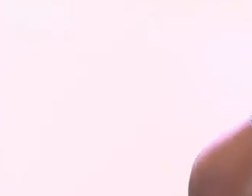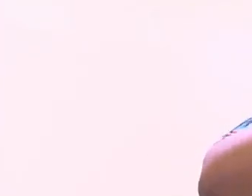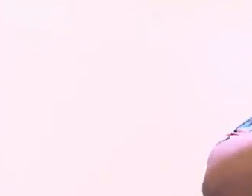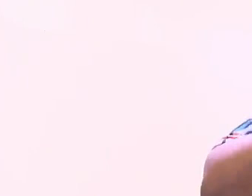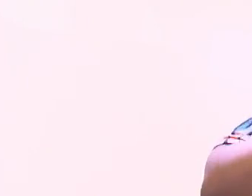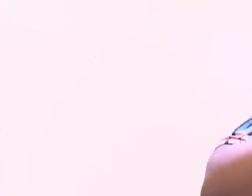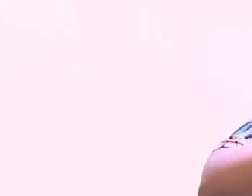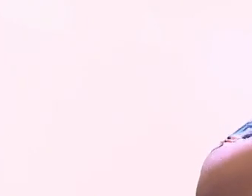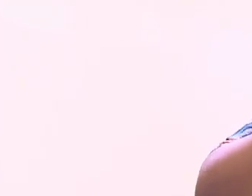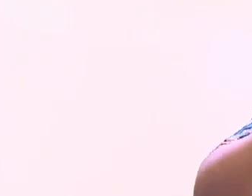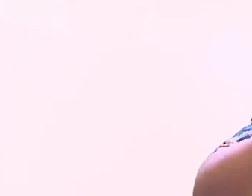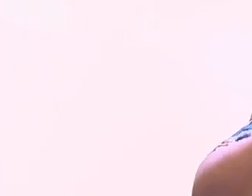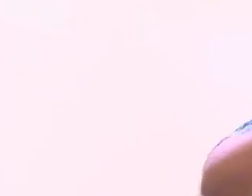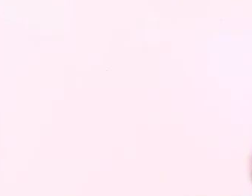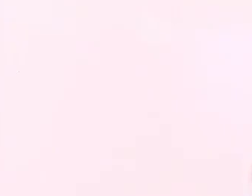and consumers,